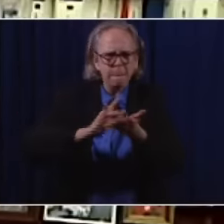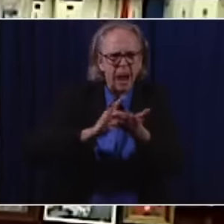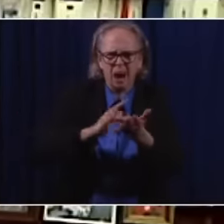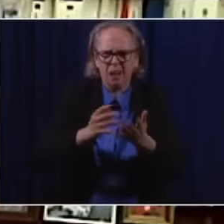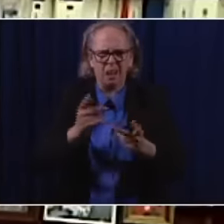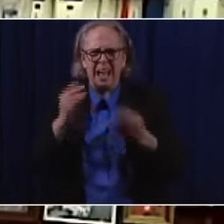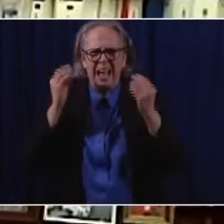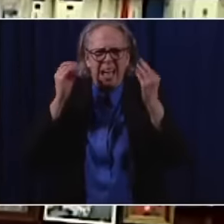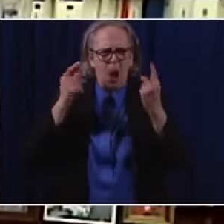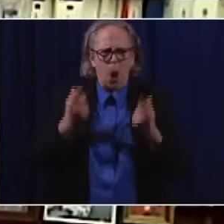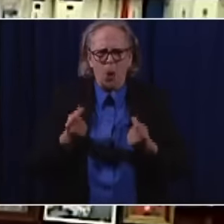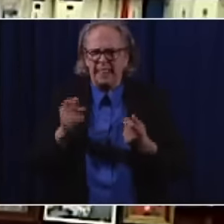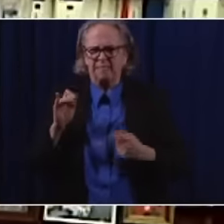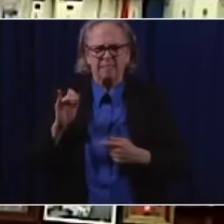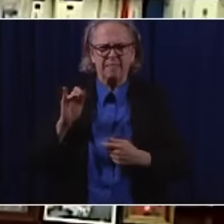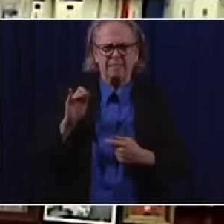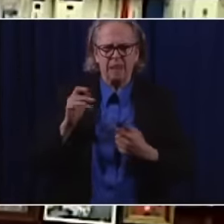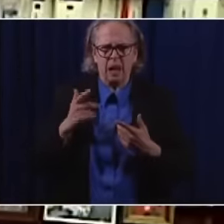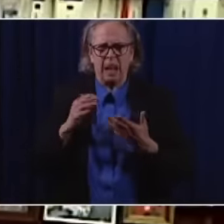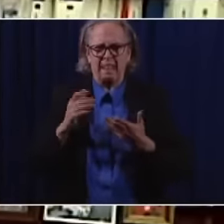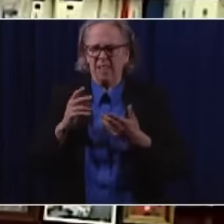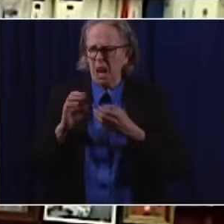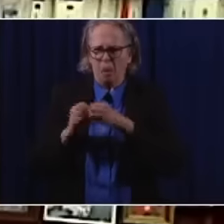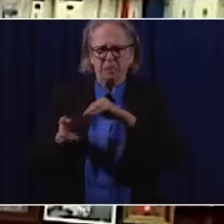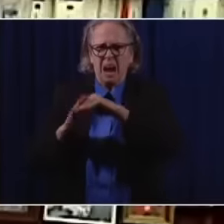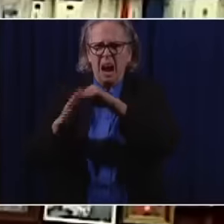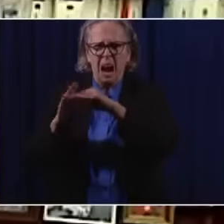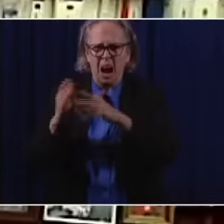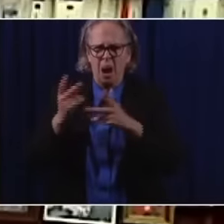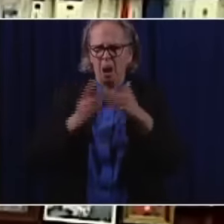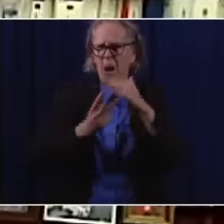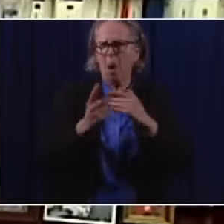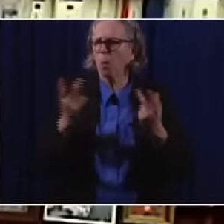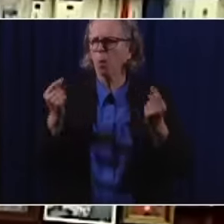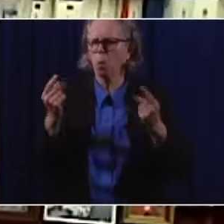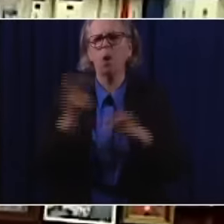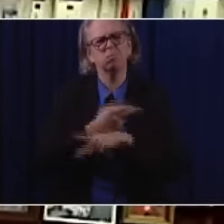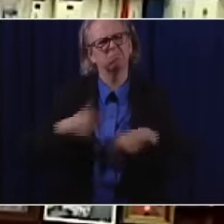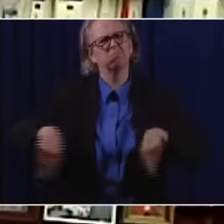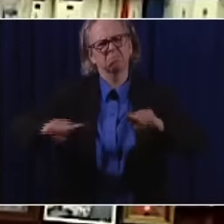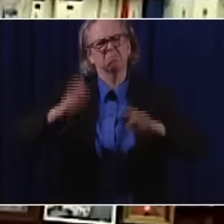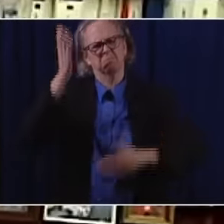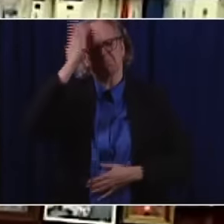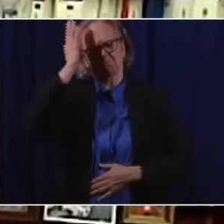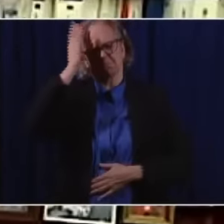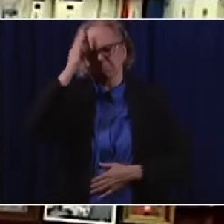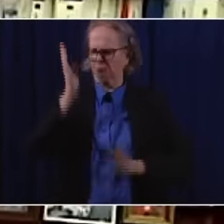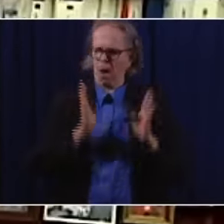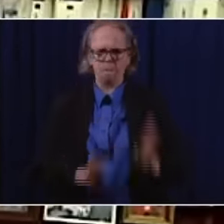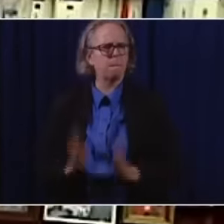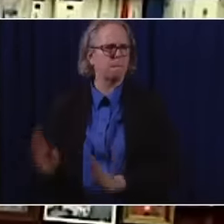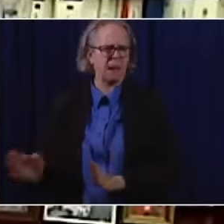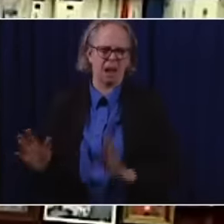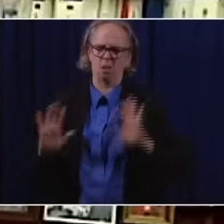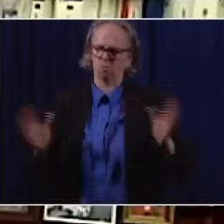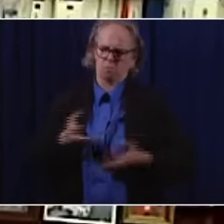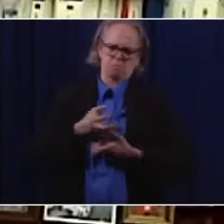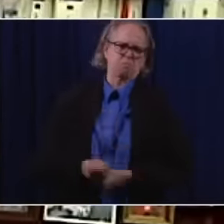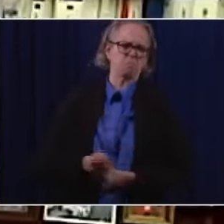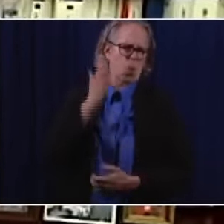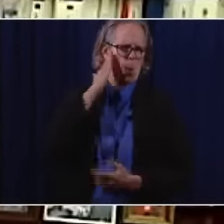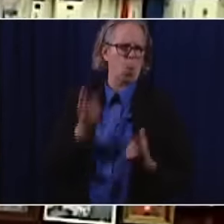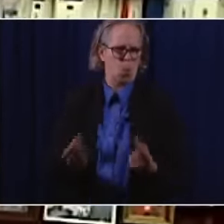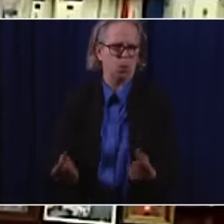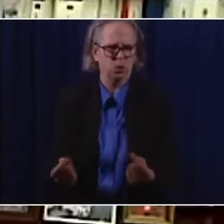like this, or 4 weeks from now the numbers look like this. We are preparing for the worst case scenario. At the same time, our goal in making sure